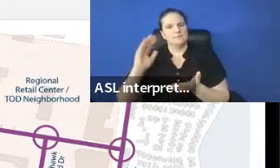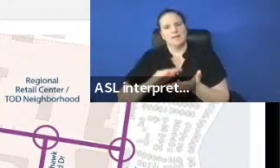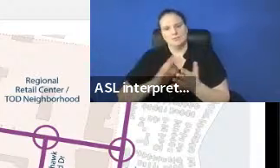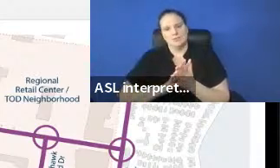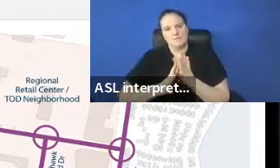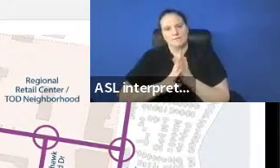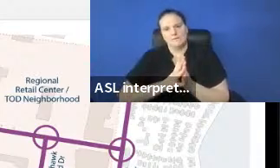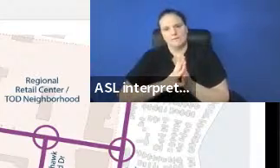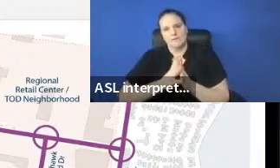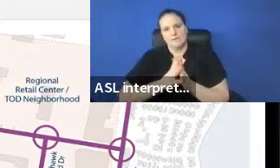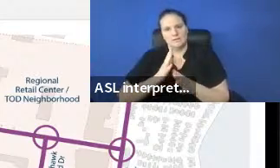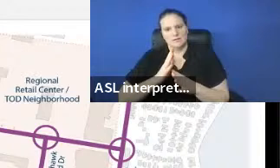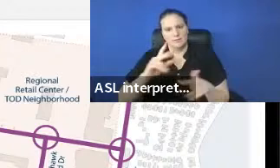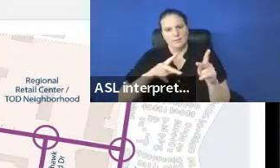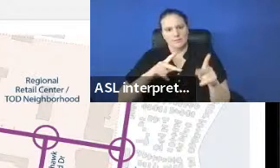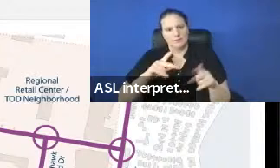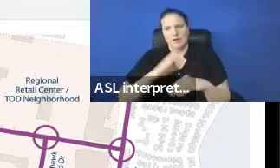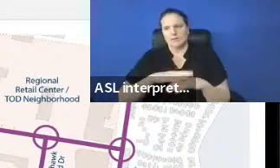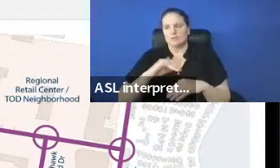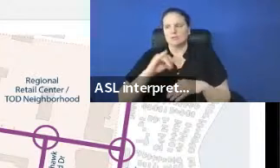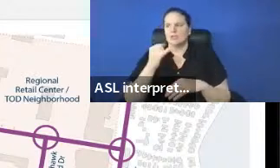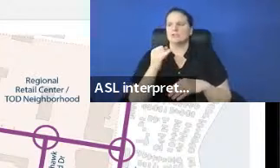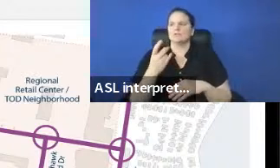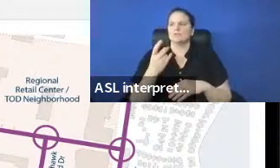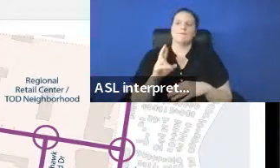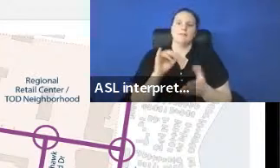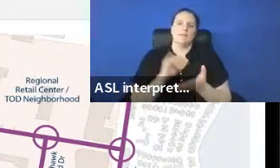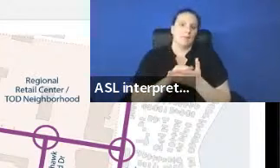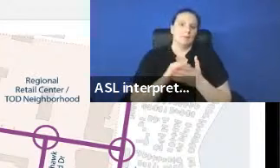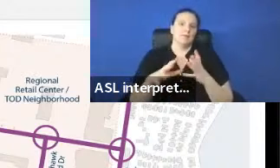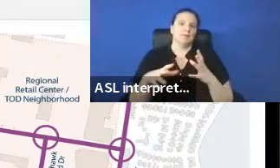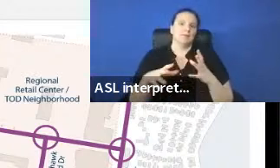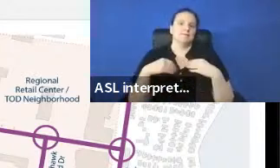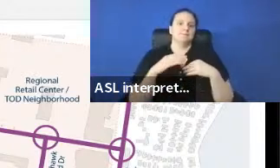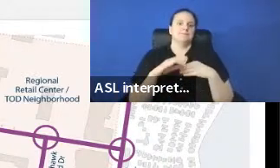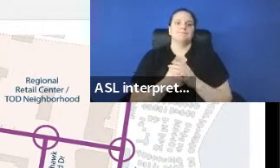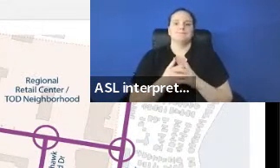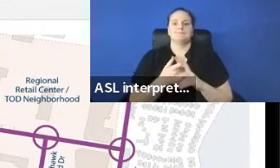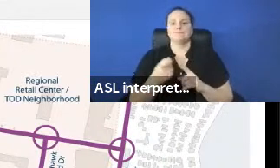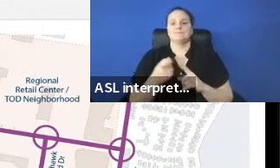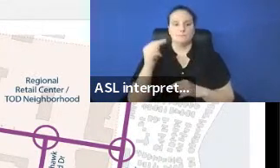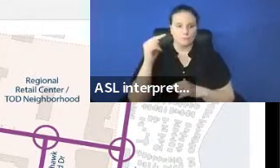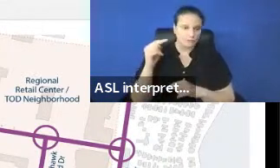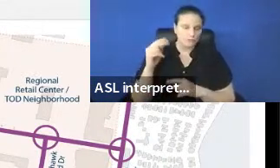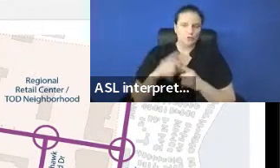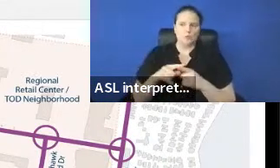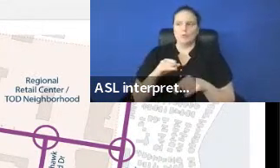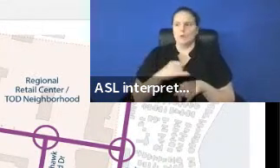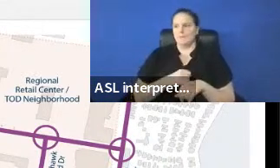on Jansen Drive, which would be accepting all that traffic coming from the north, coming to the island